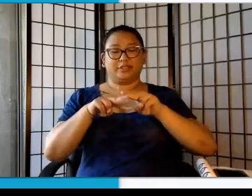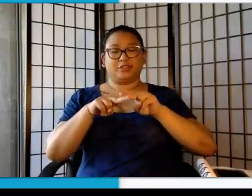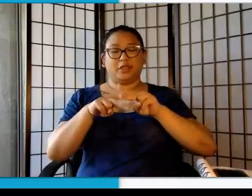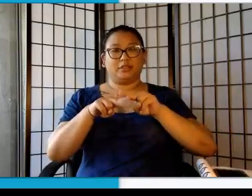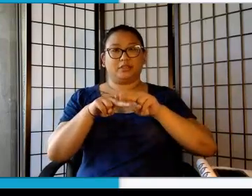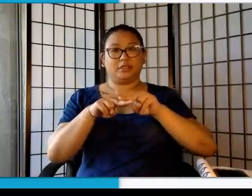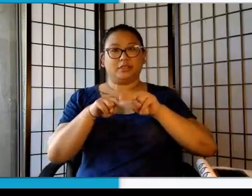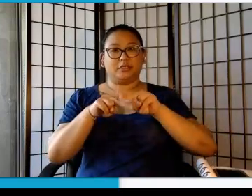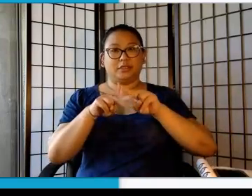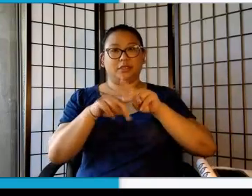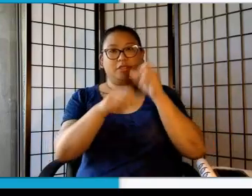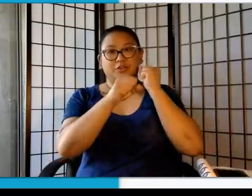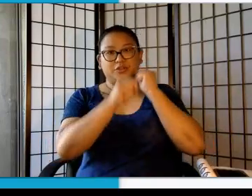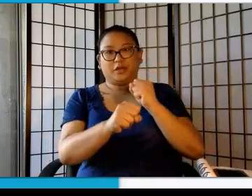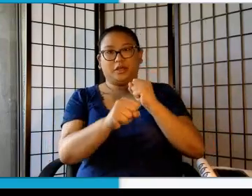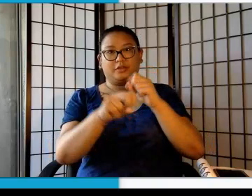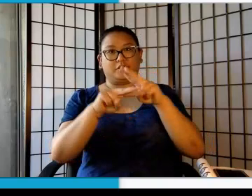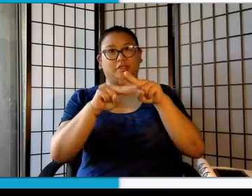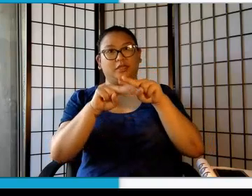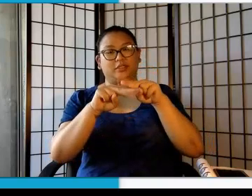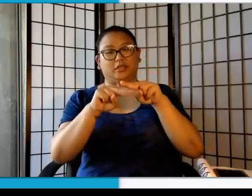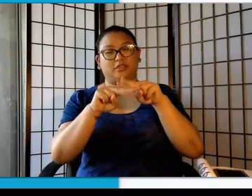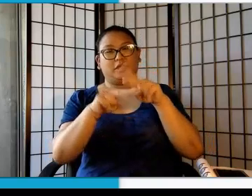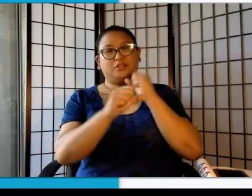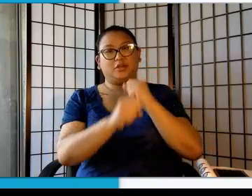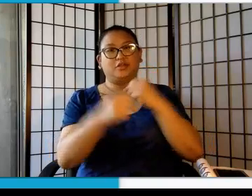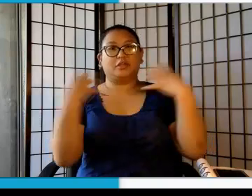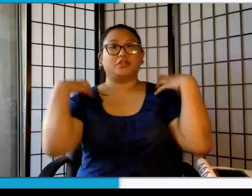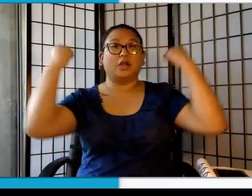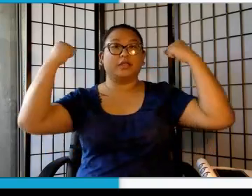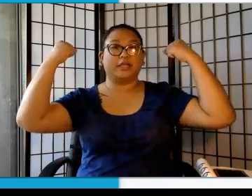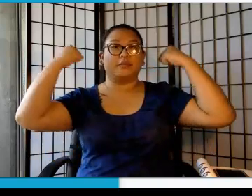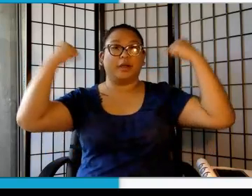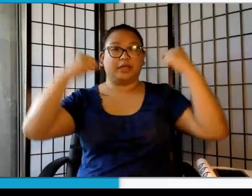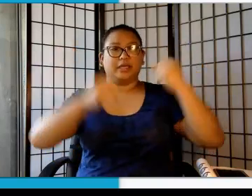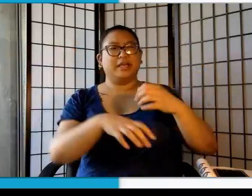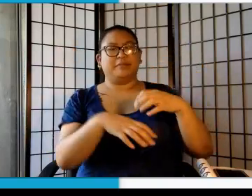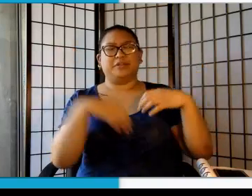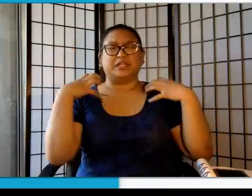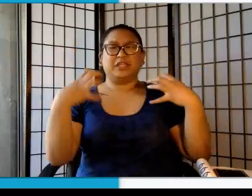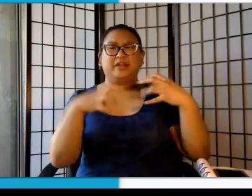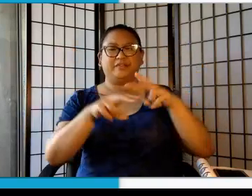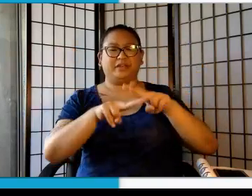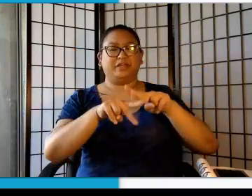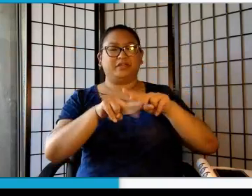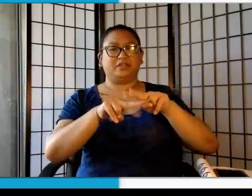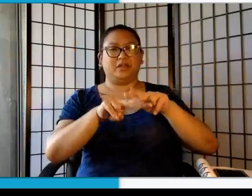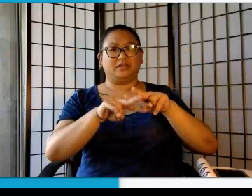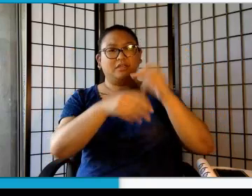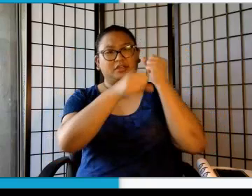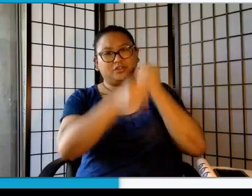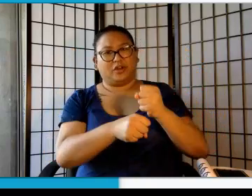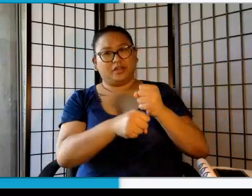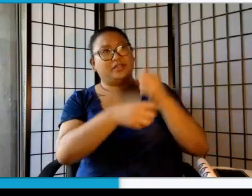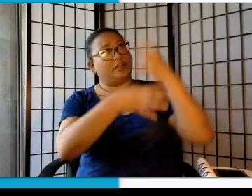Salty is salt, strong. There's a lot of salt. Salt, strong. So not strong like your body, but there's just a lot of it.